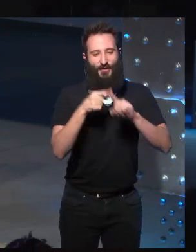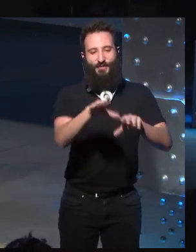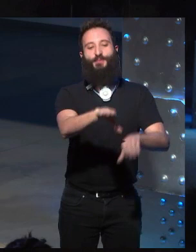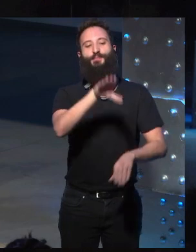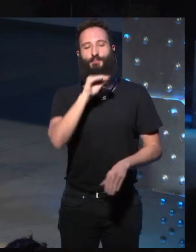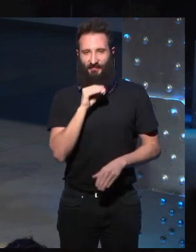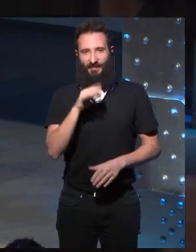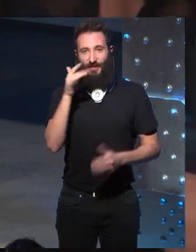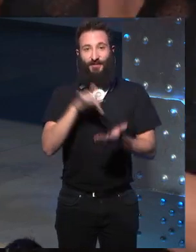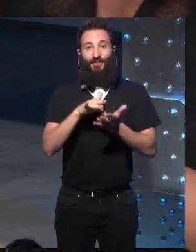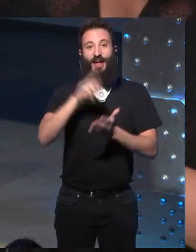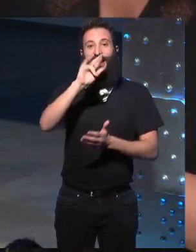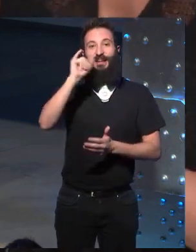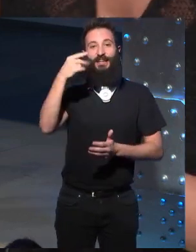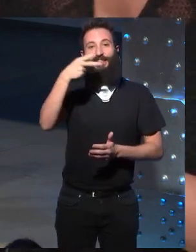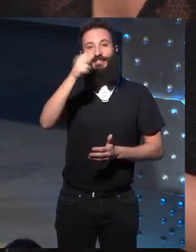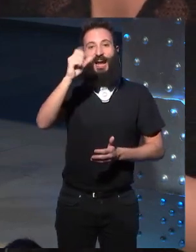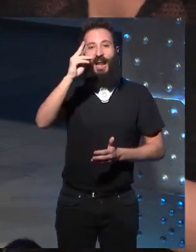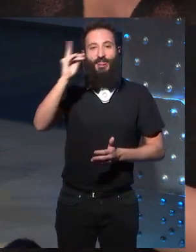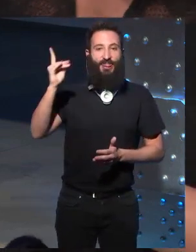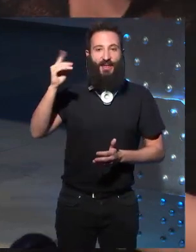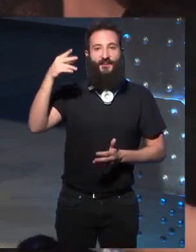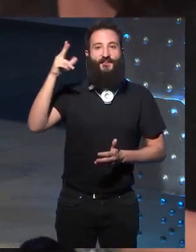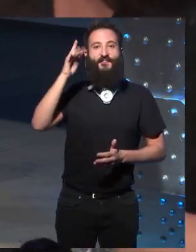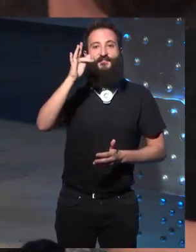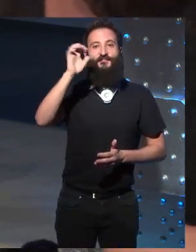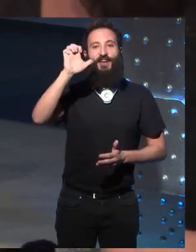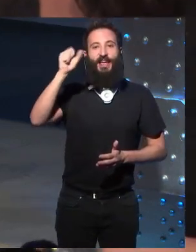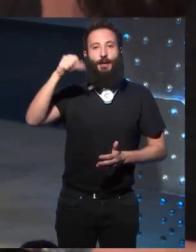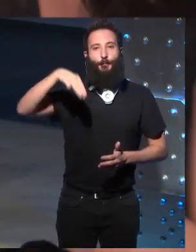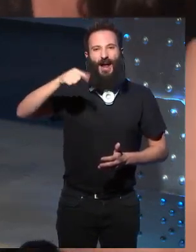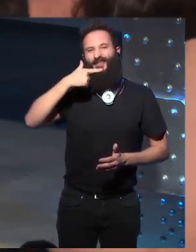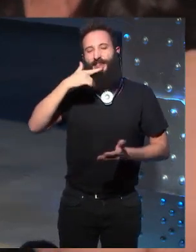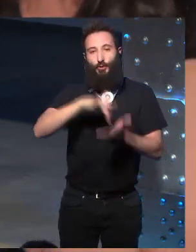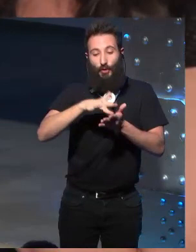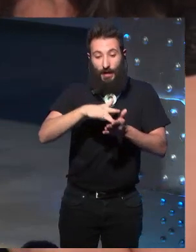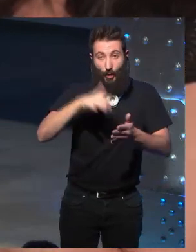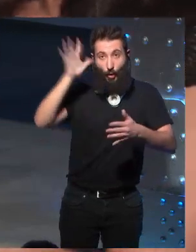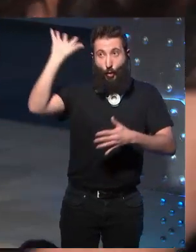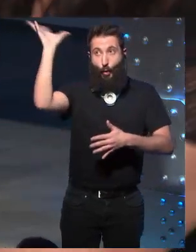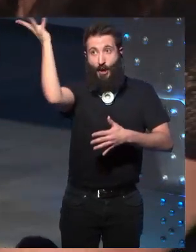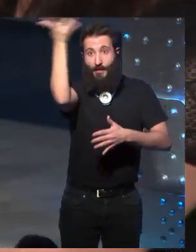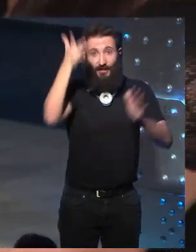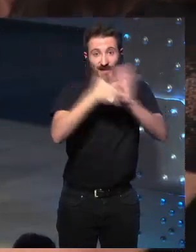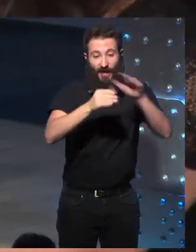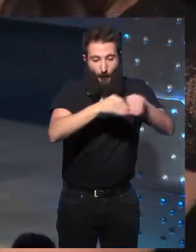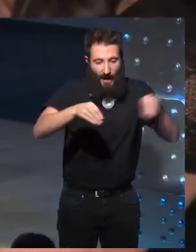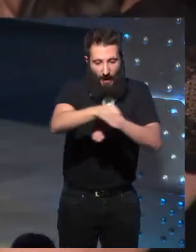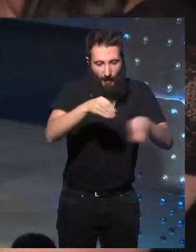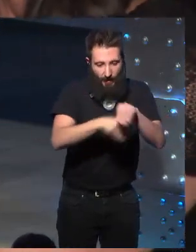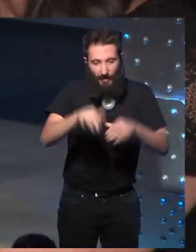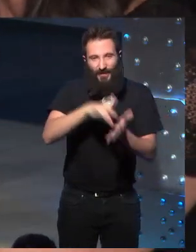dictionary to be able to understand. Richard Feynman said, if the universe is a chess game, these are the